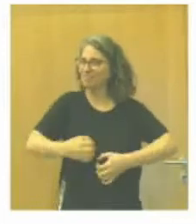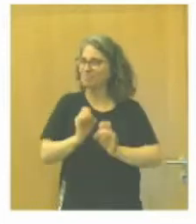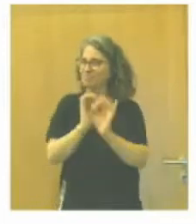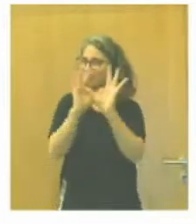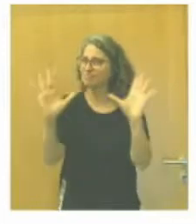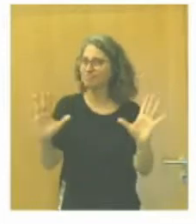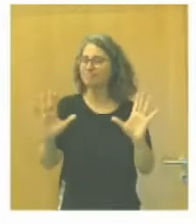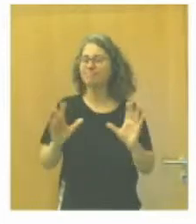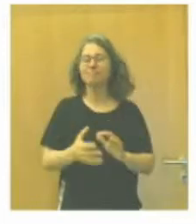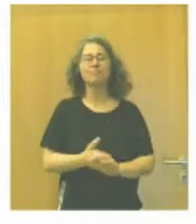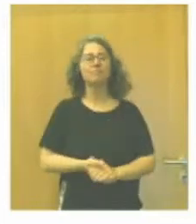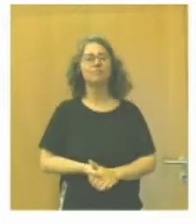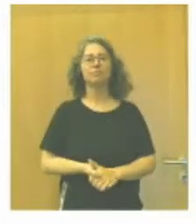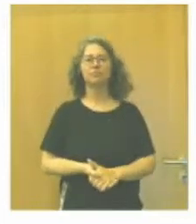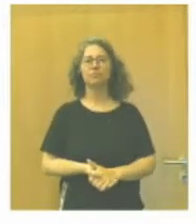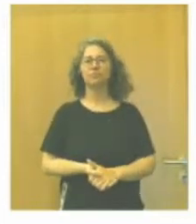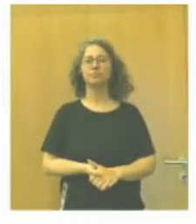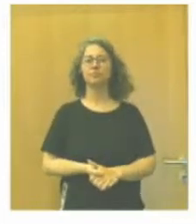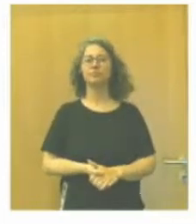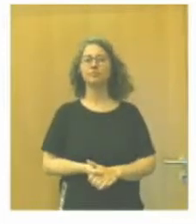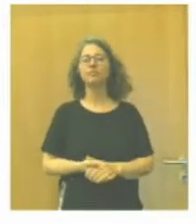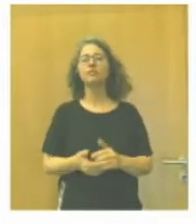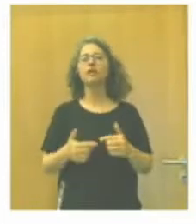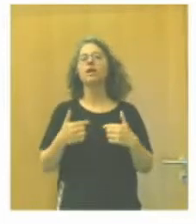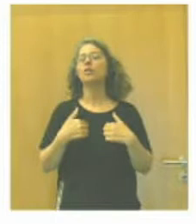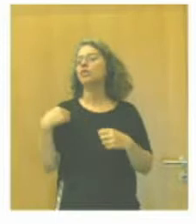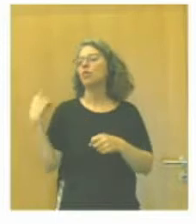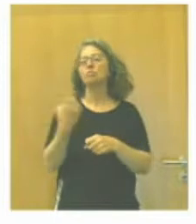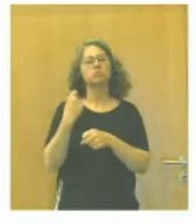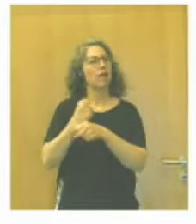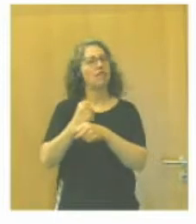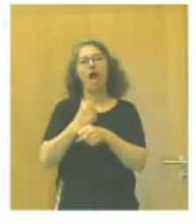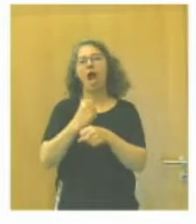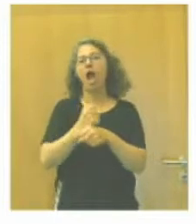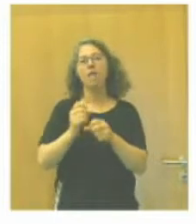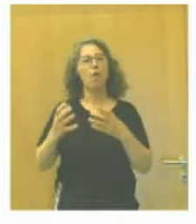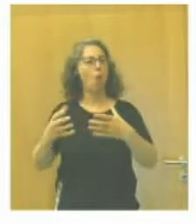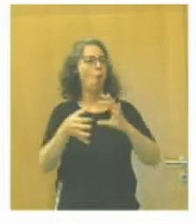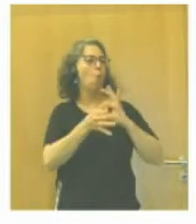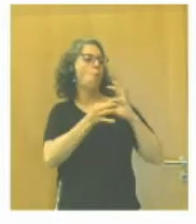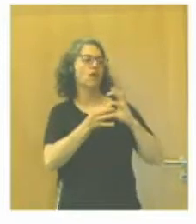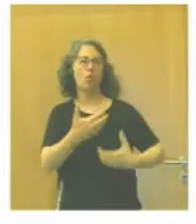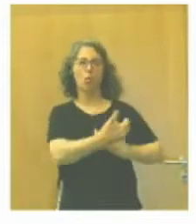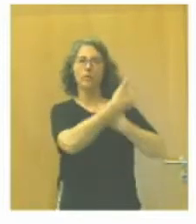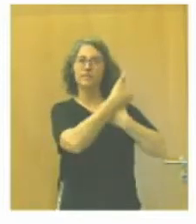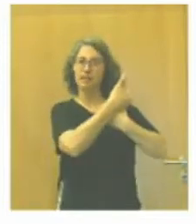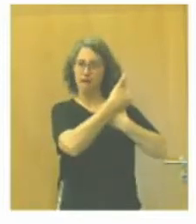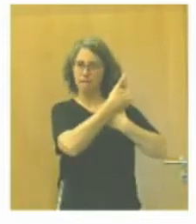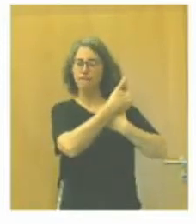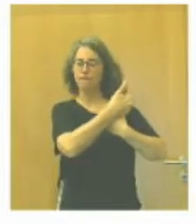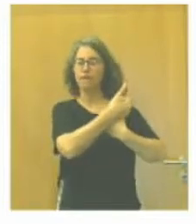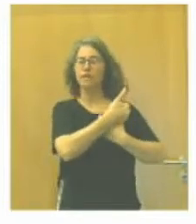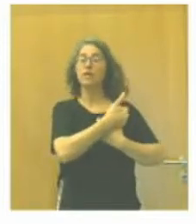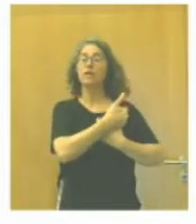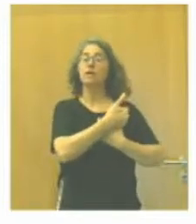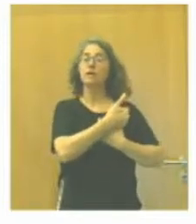We have been working with UNICEF and also with PAHO for some years. My